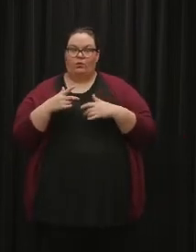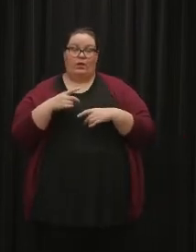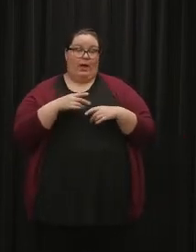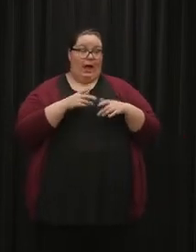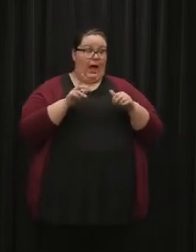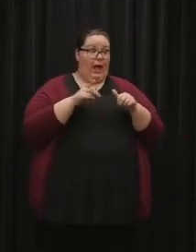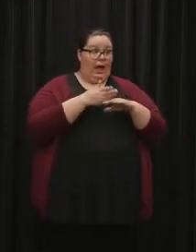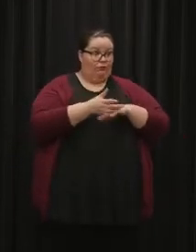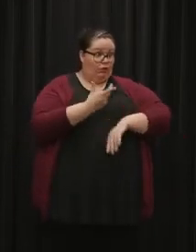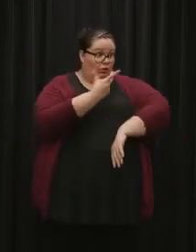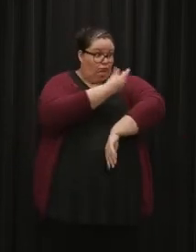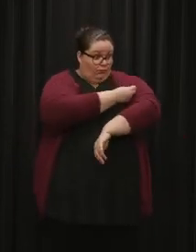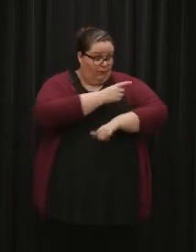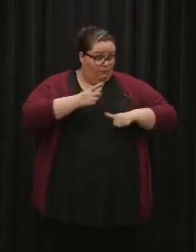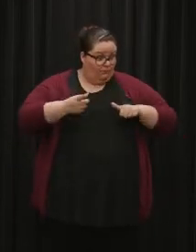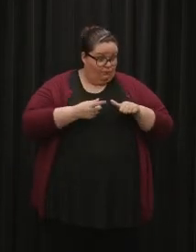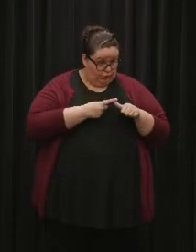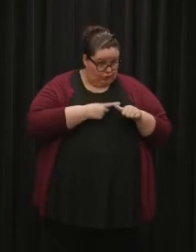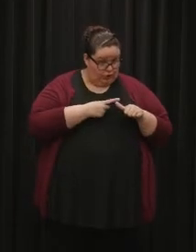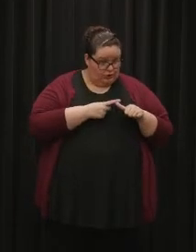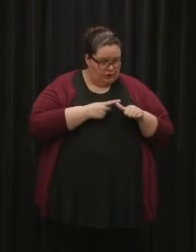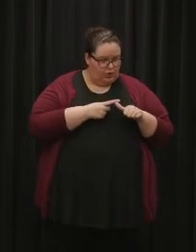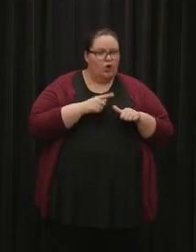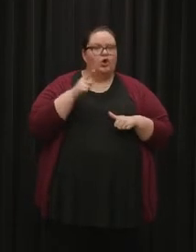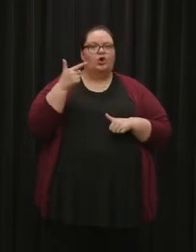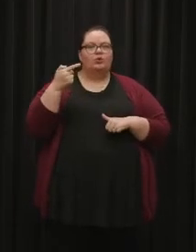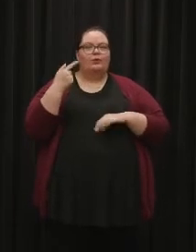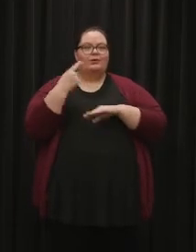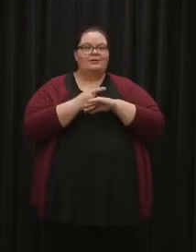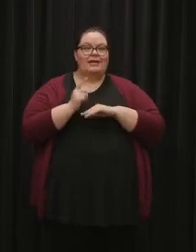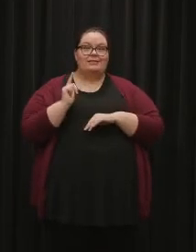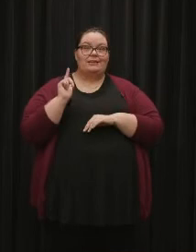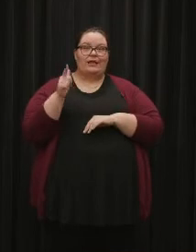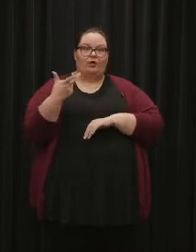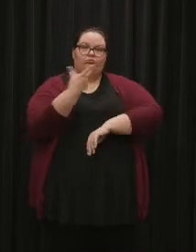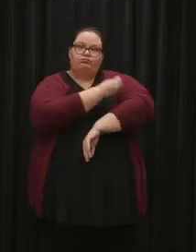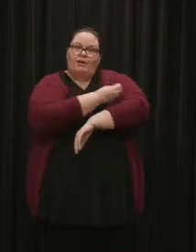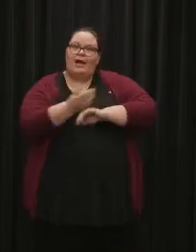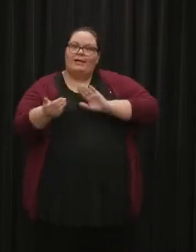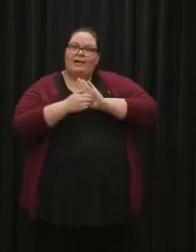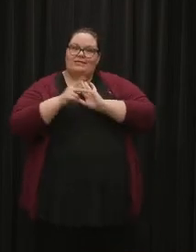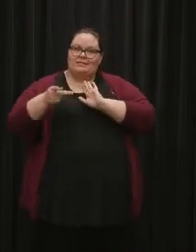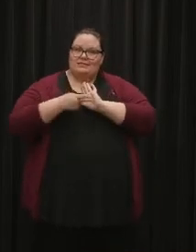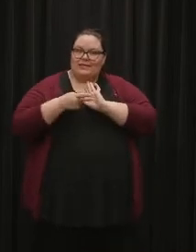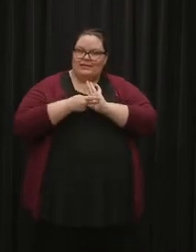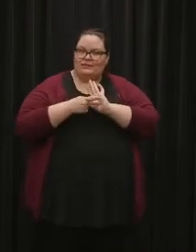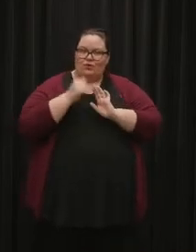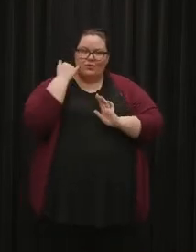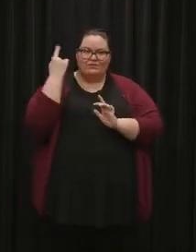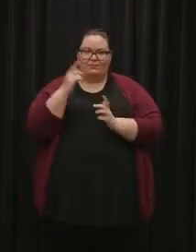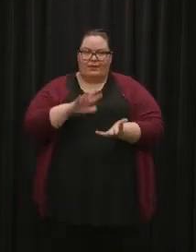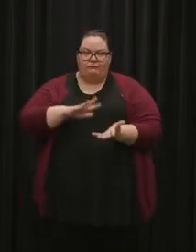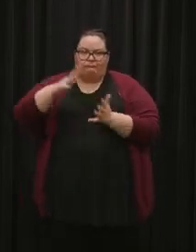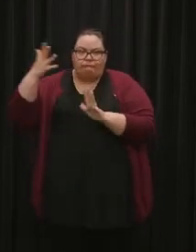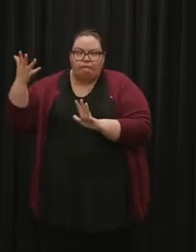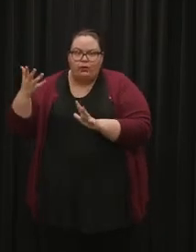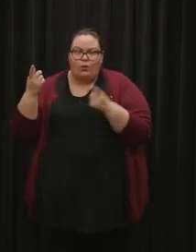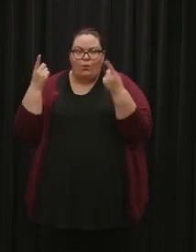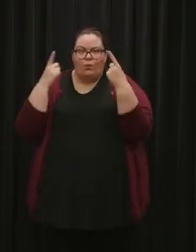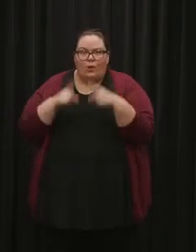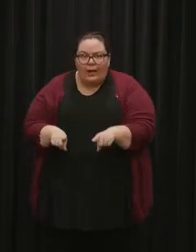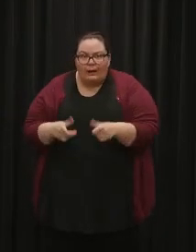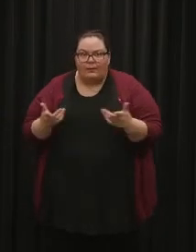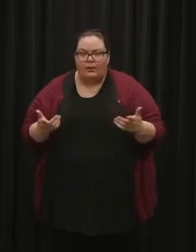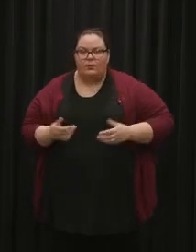the 1,950 people to receive their second dose? What is the contingency plan? So Greg